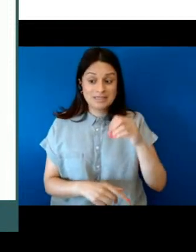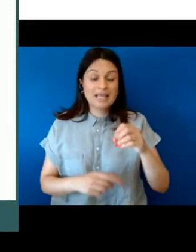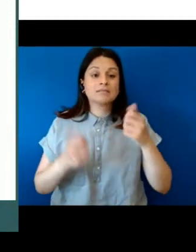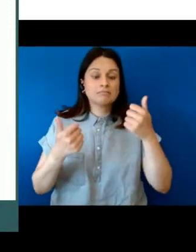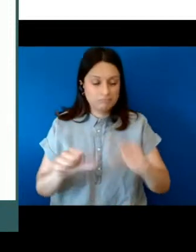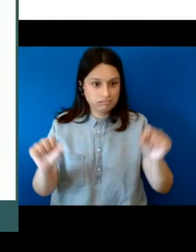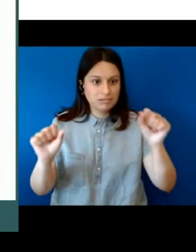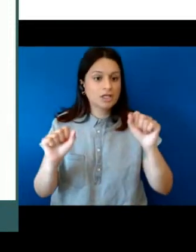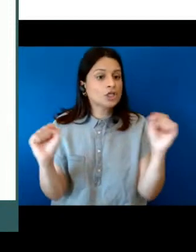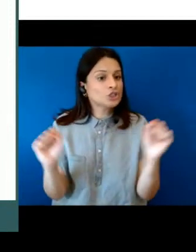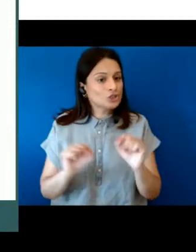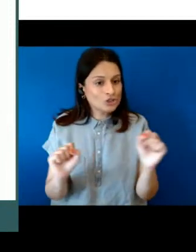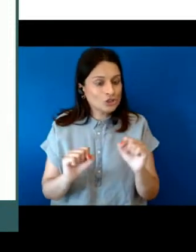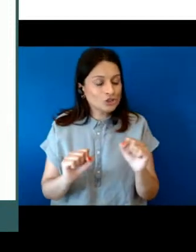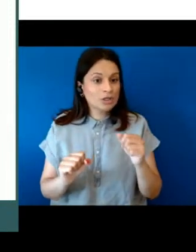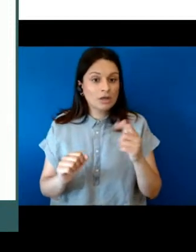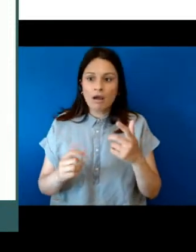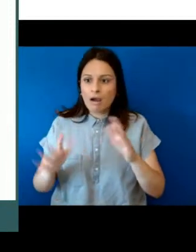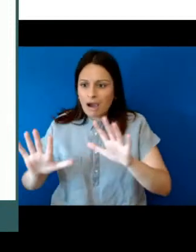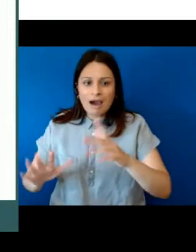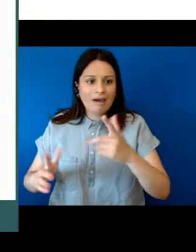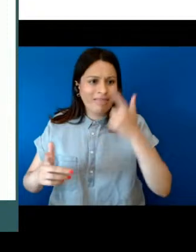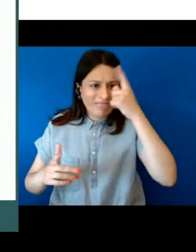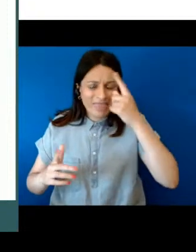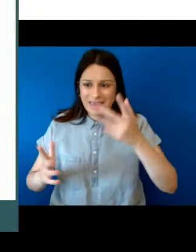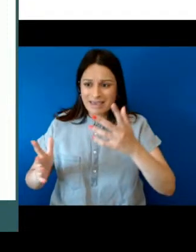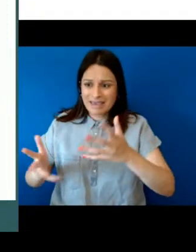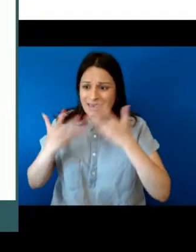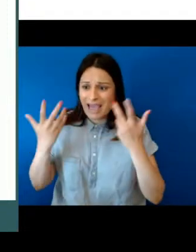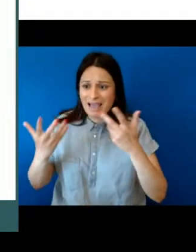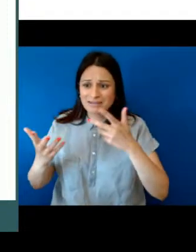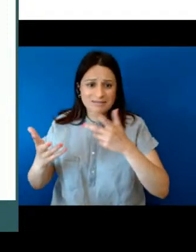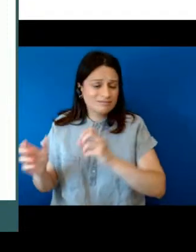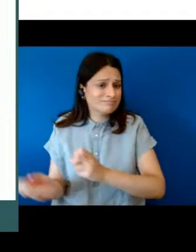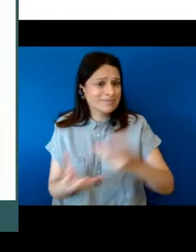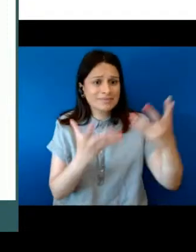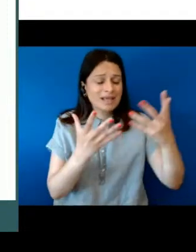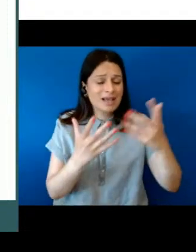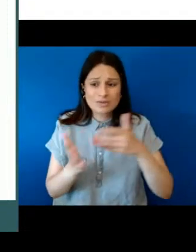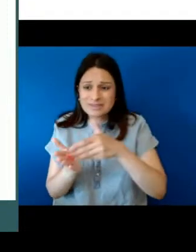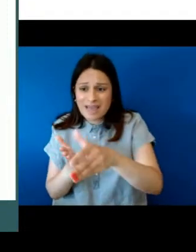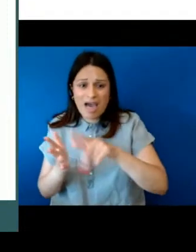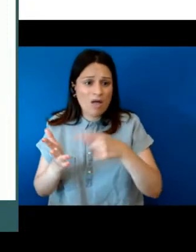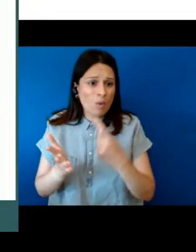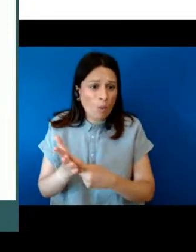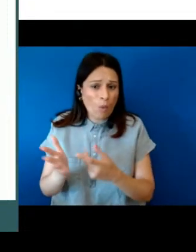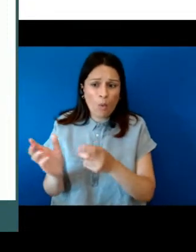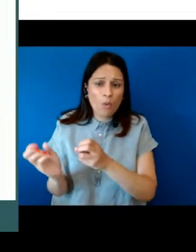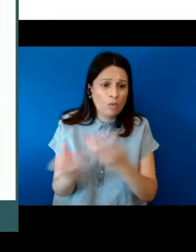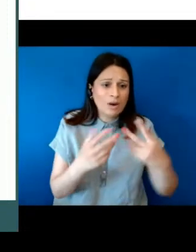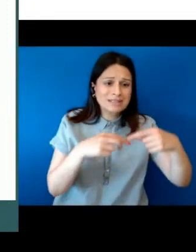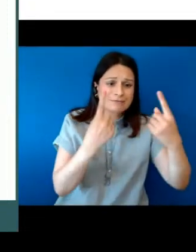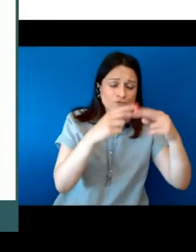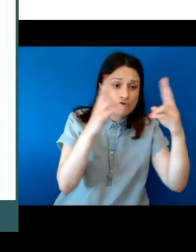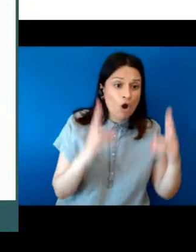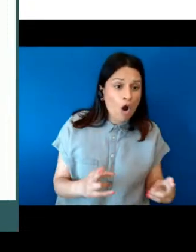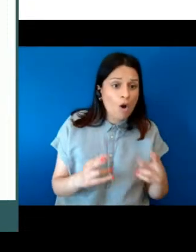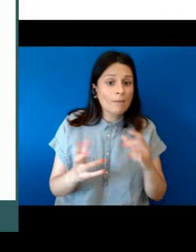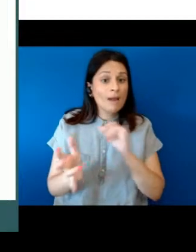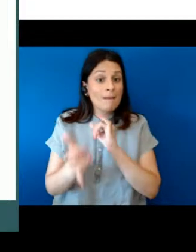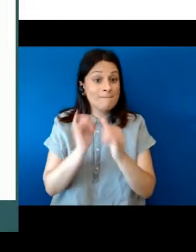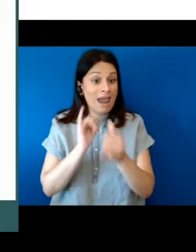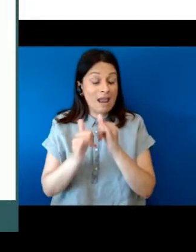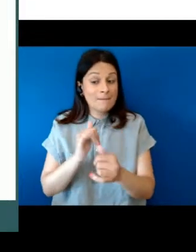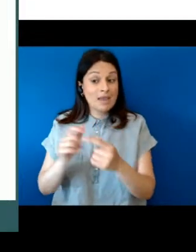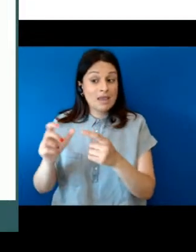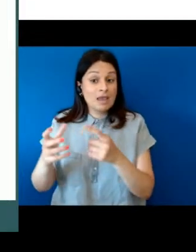of the cat, if you can have the cat to have a little holiday away from home, and